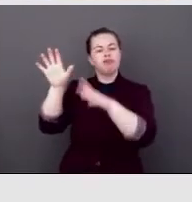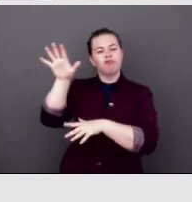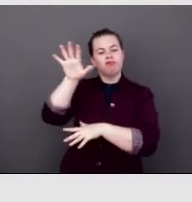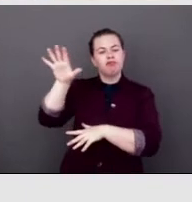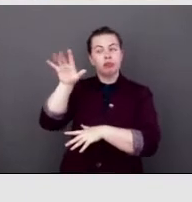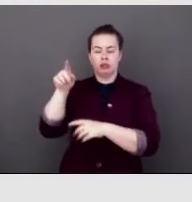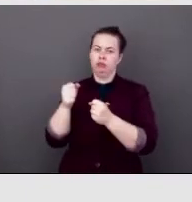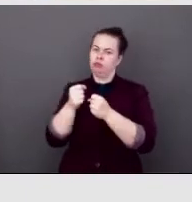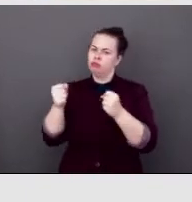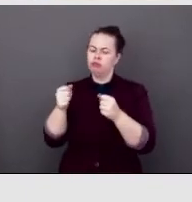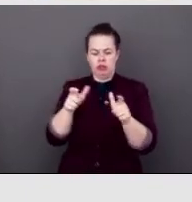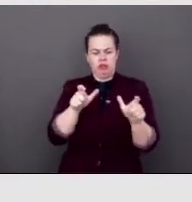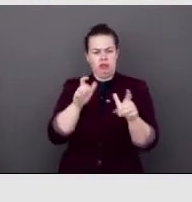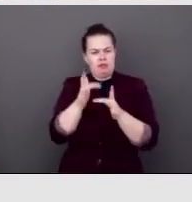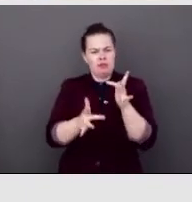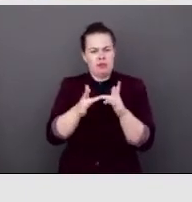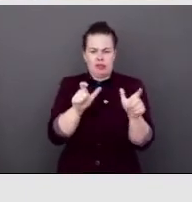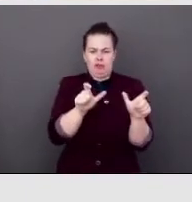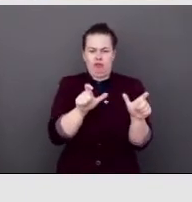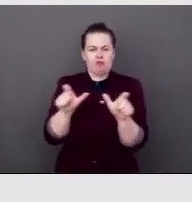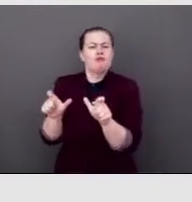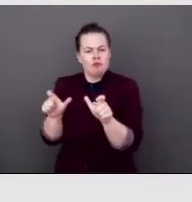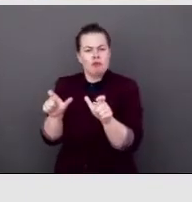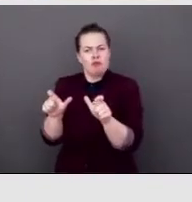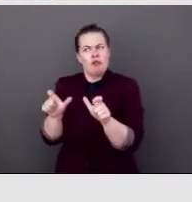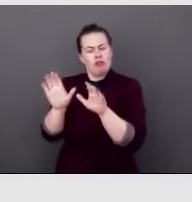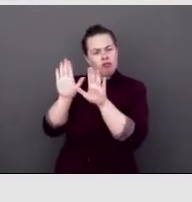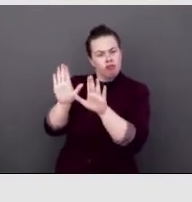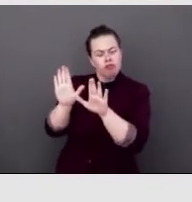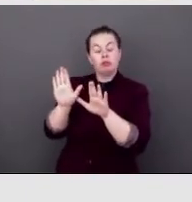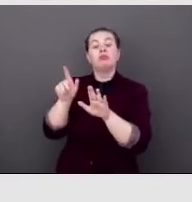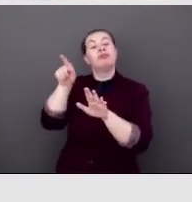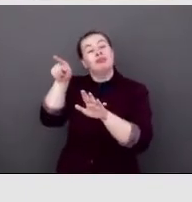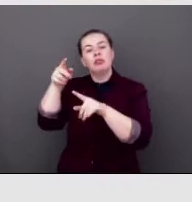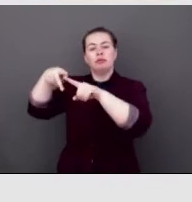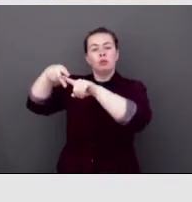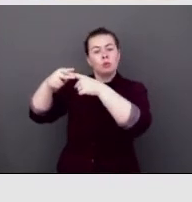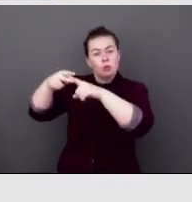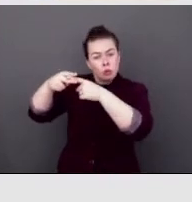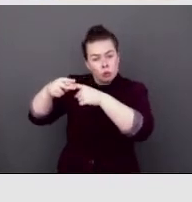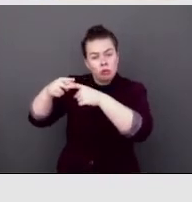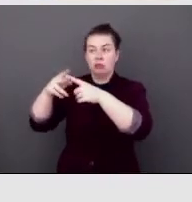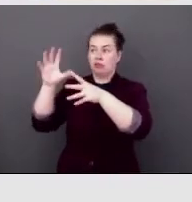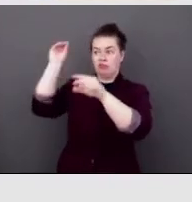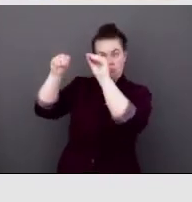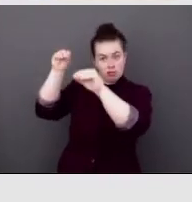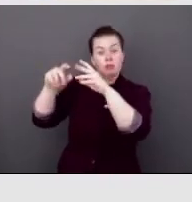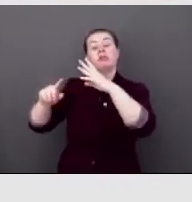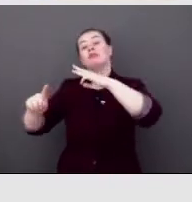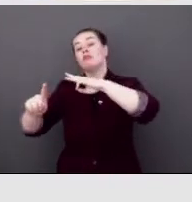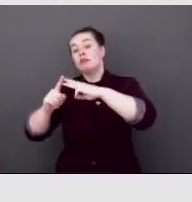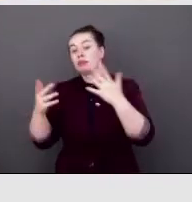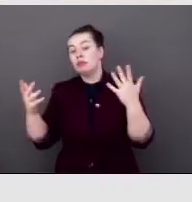organized with a very strong security layer and with a set of tools and a knowledge base so that we can